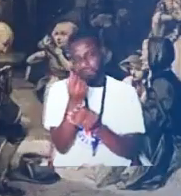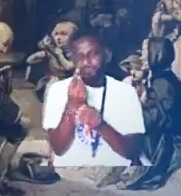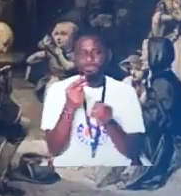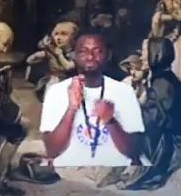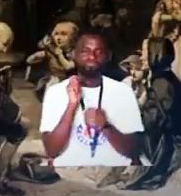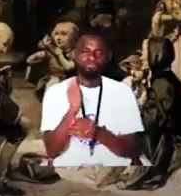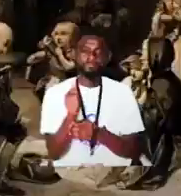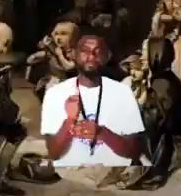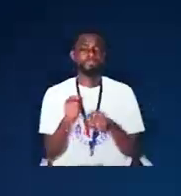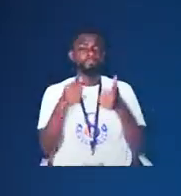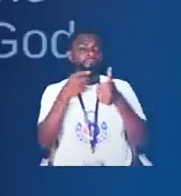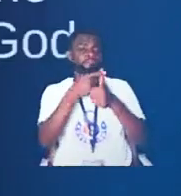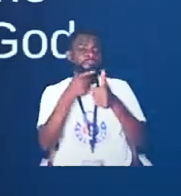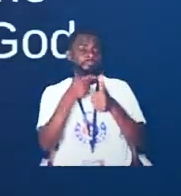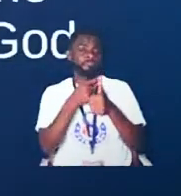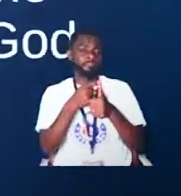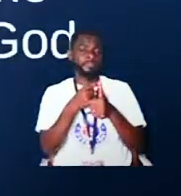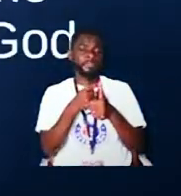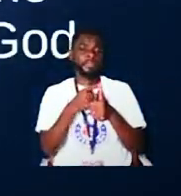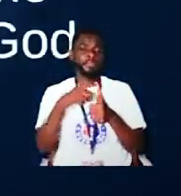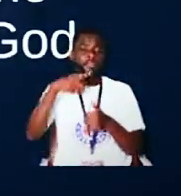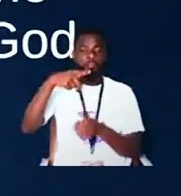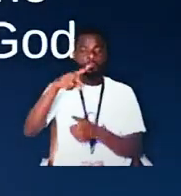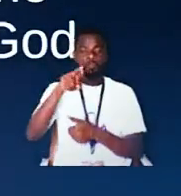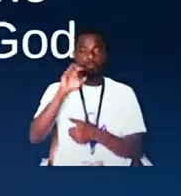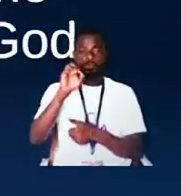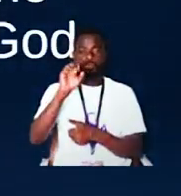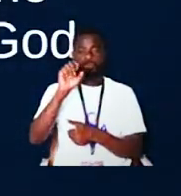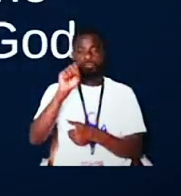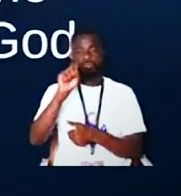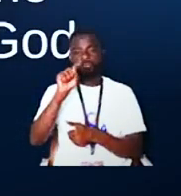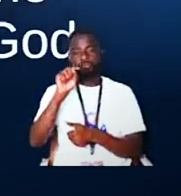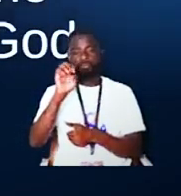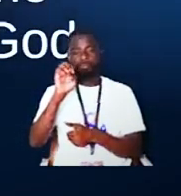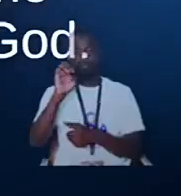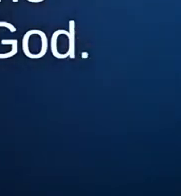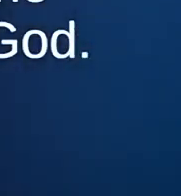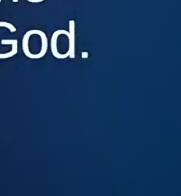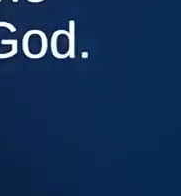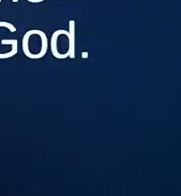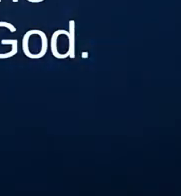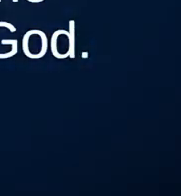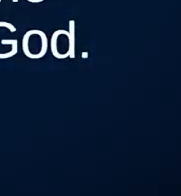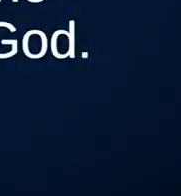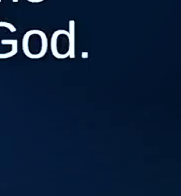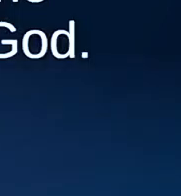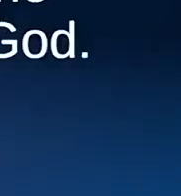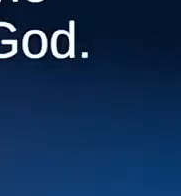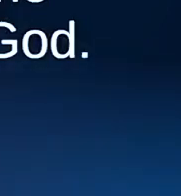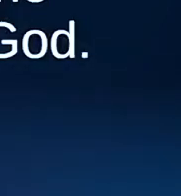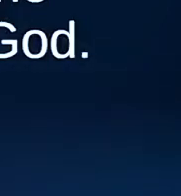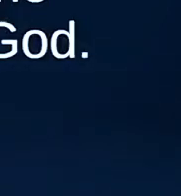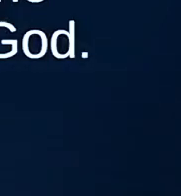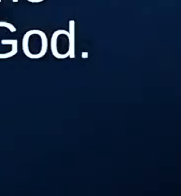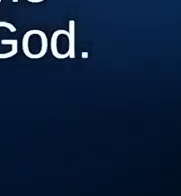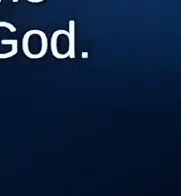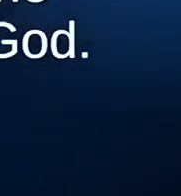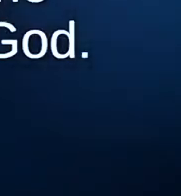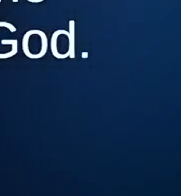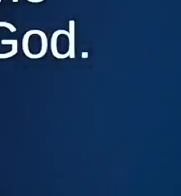one, the Protestants' teaching. None. They taught about equality of all before